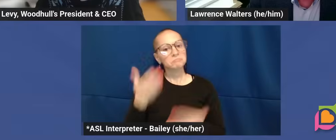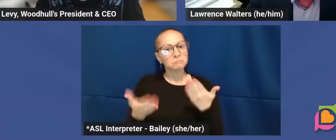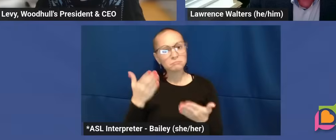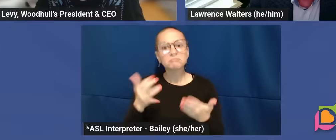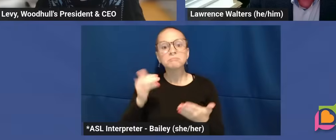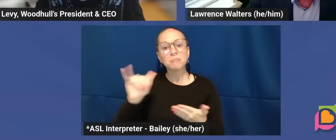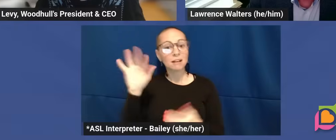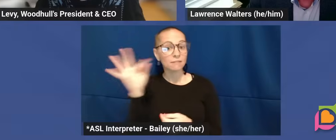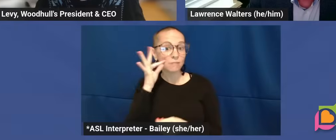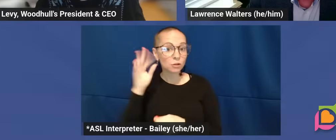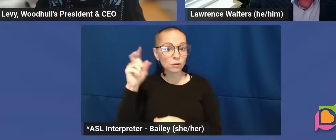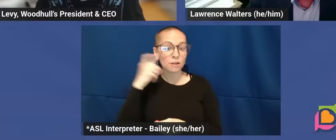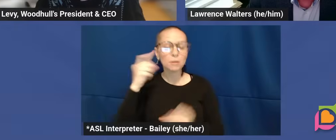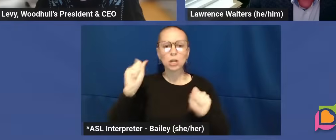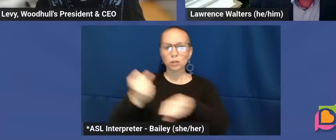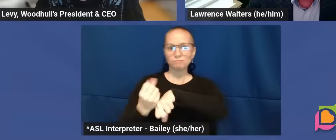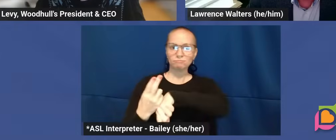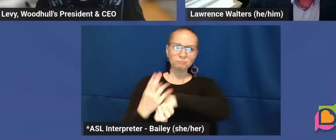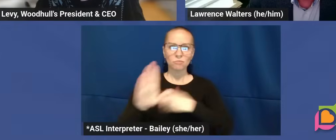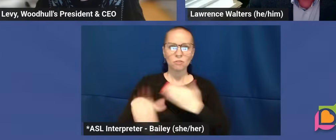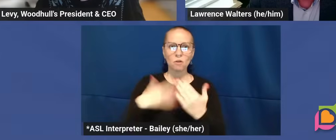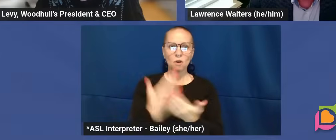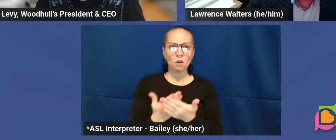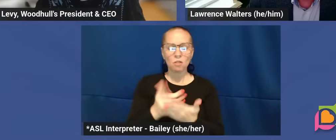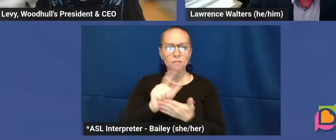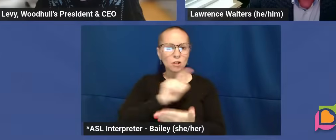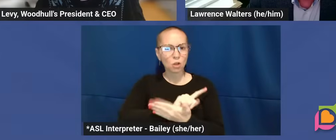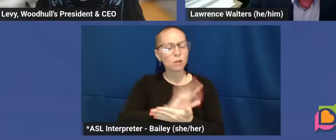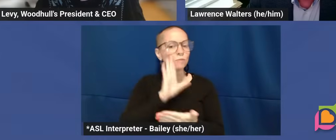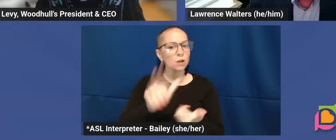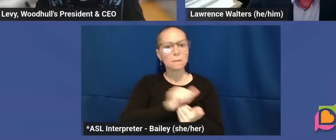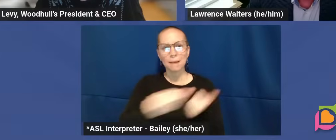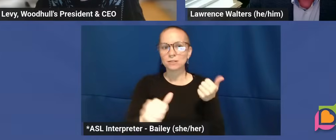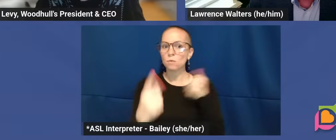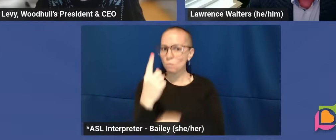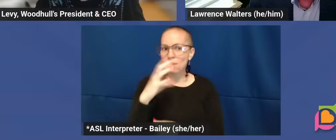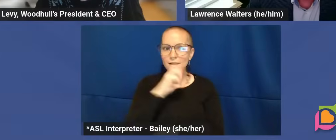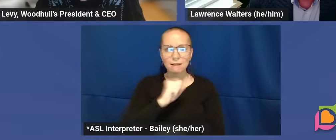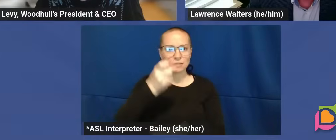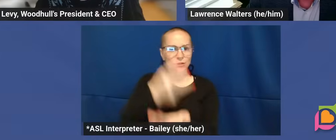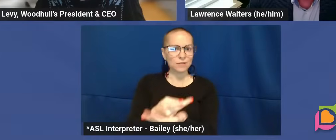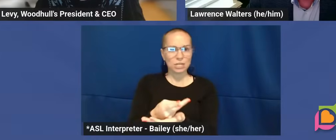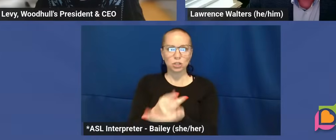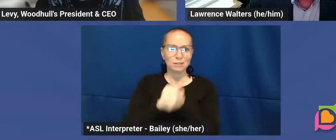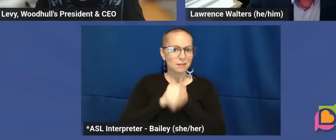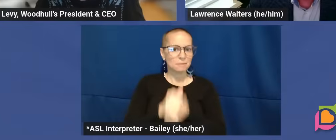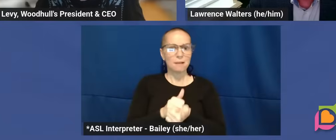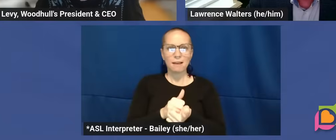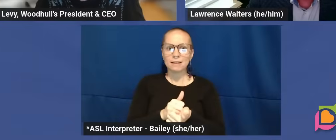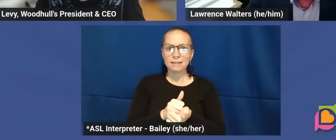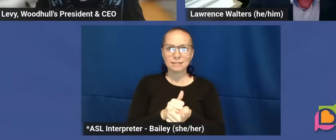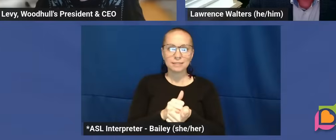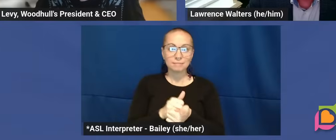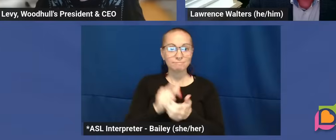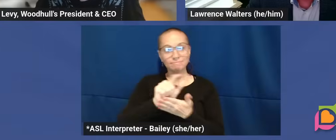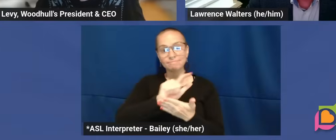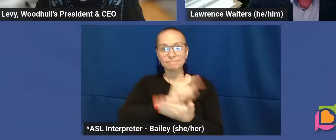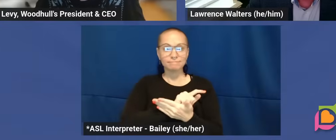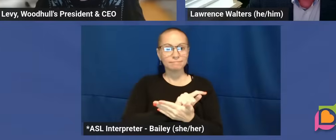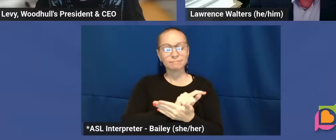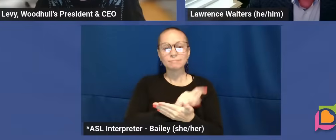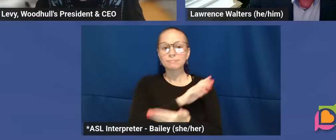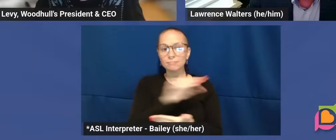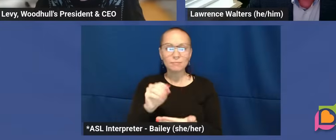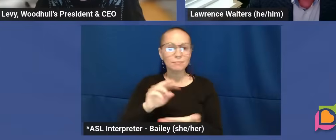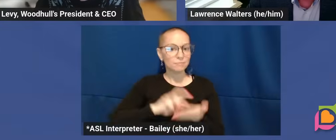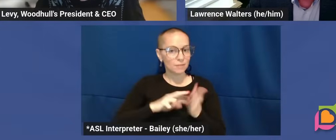could override all of these laws by passing a single age verification compliance statute, and then there would